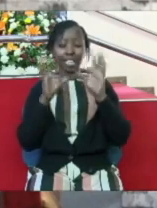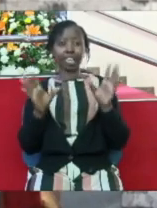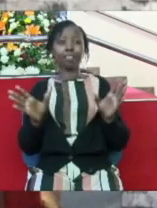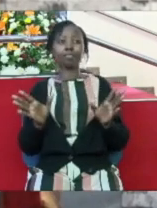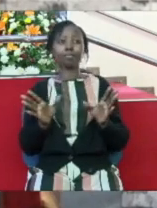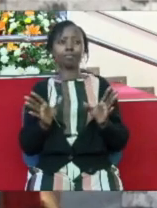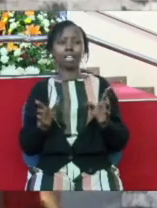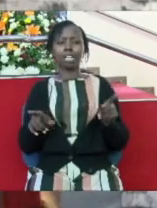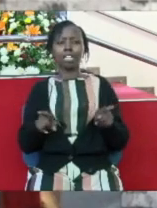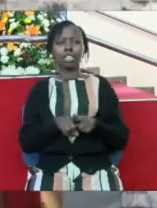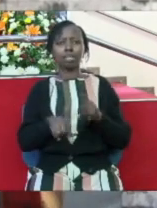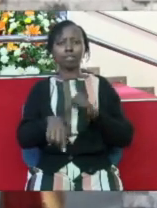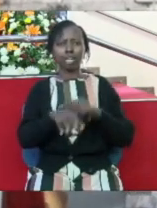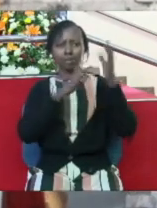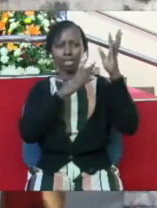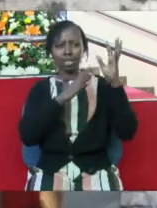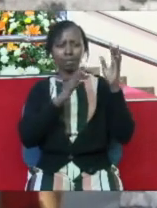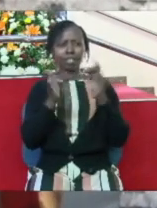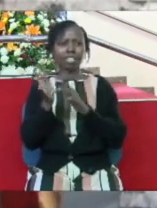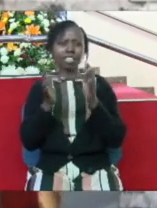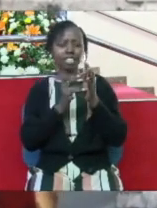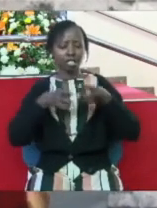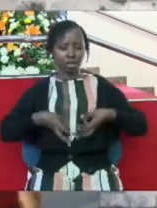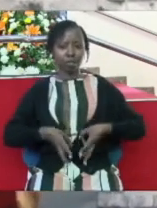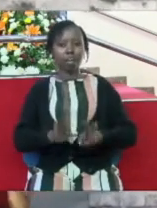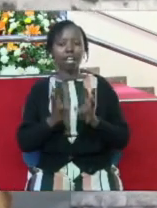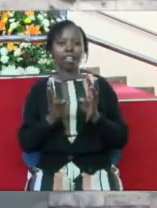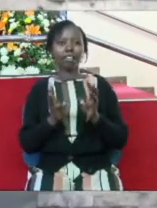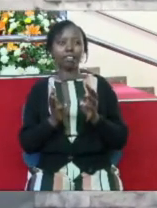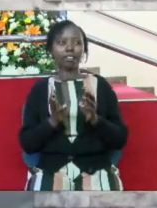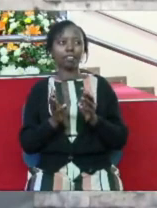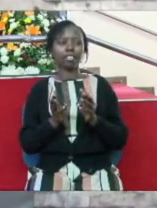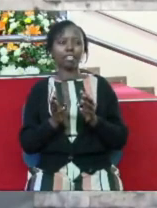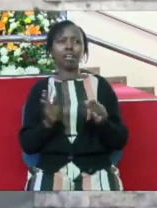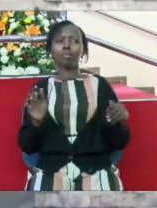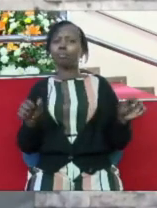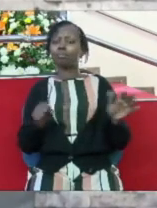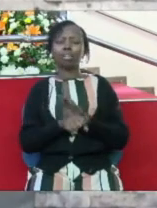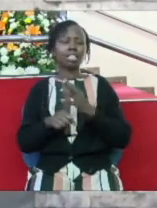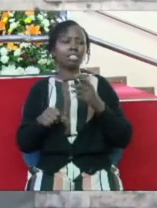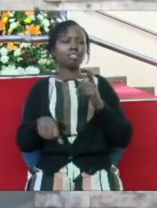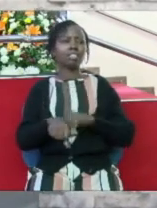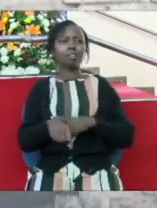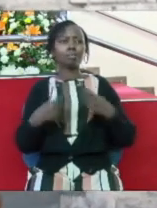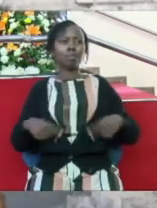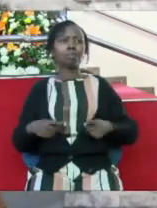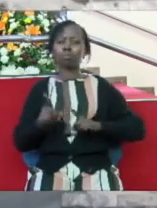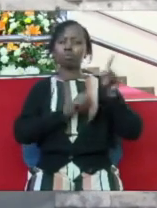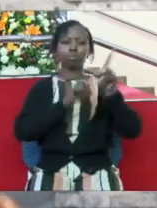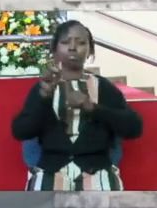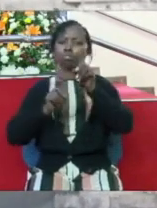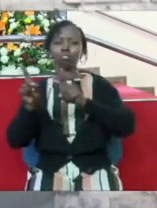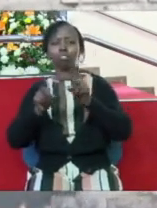Like when we are celebrating Christmas. Wakati tunasherehekea Krismasi. Most of the time normally people travel. Watu wengi wanasafiri. It's a